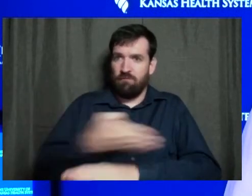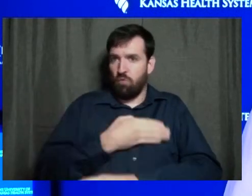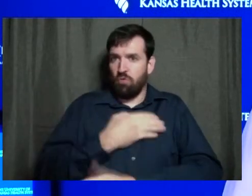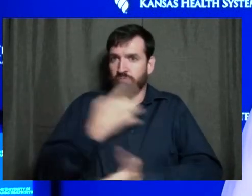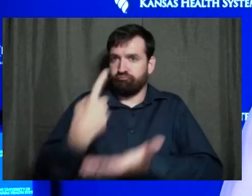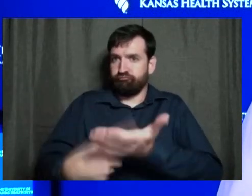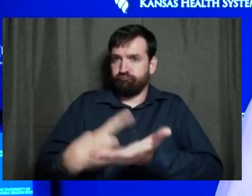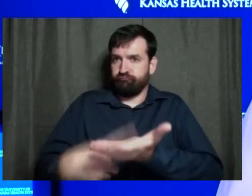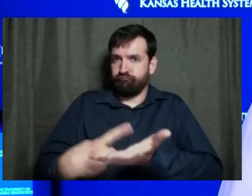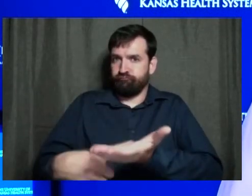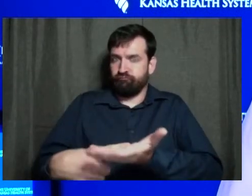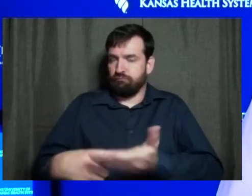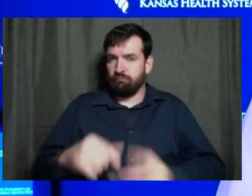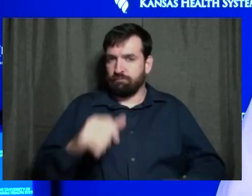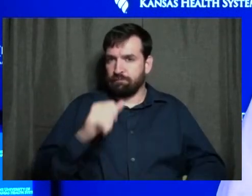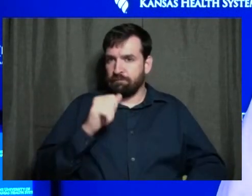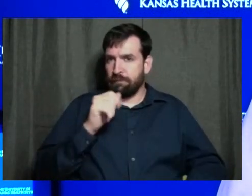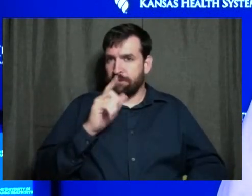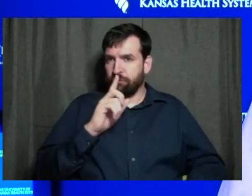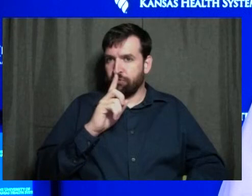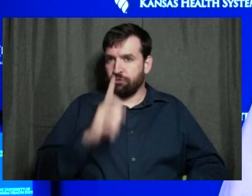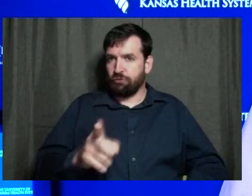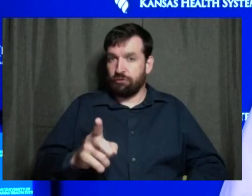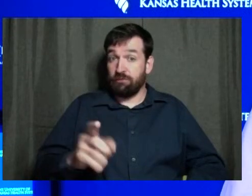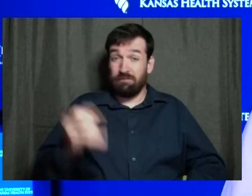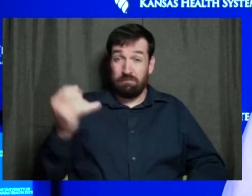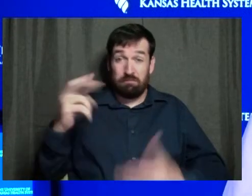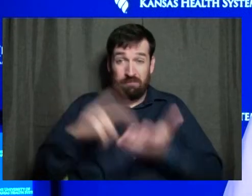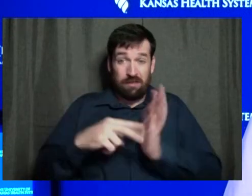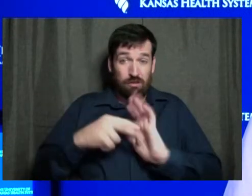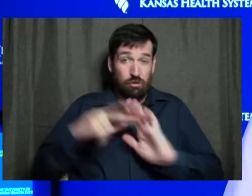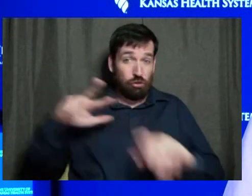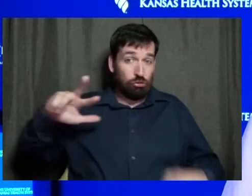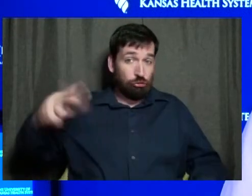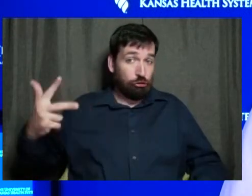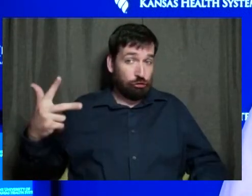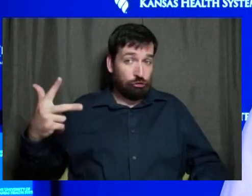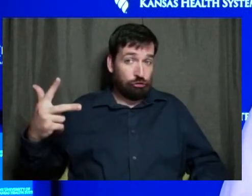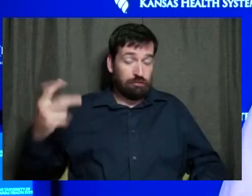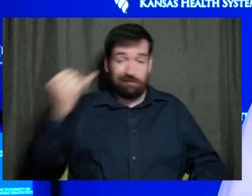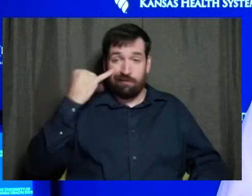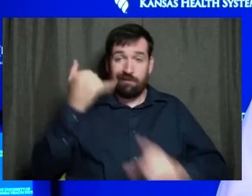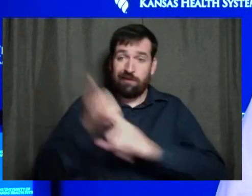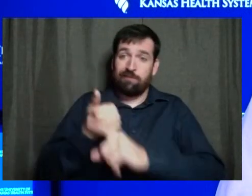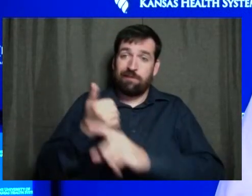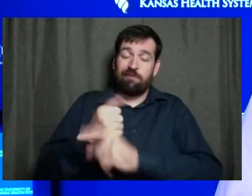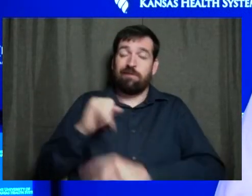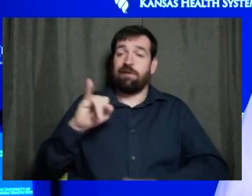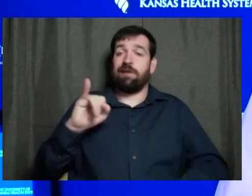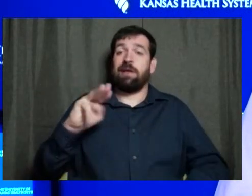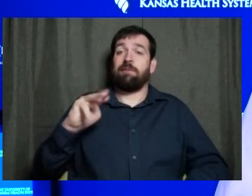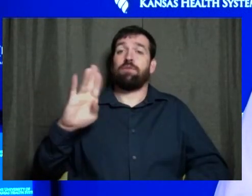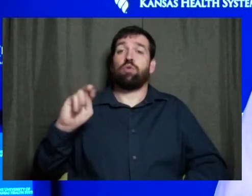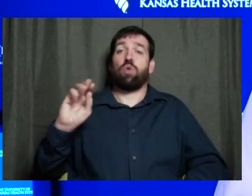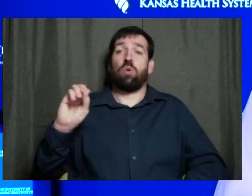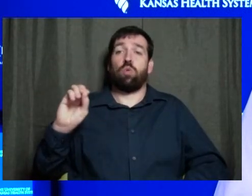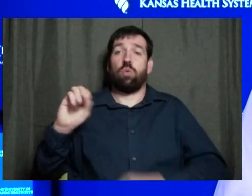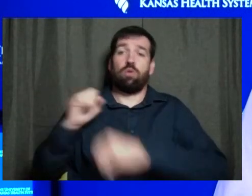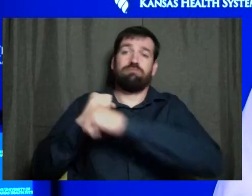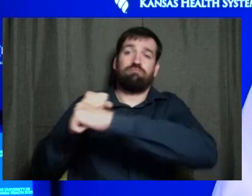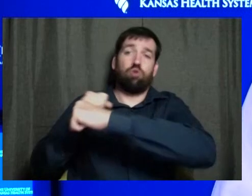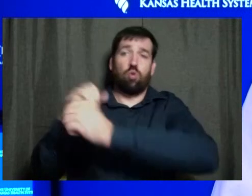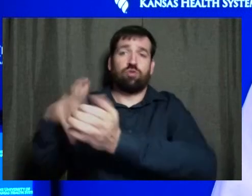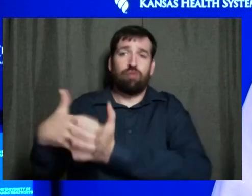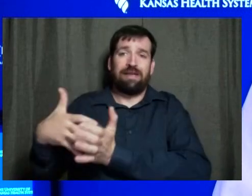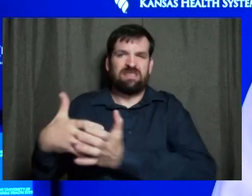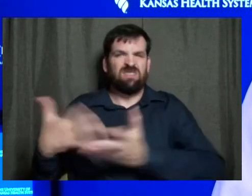not really sure if he means his third shot, if he's immunosuppressed. So would certainly like more details